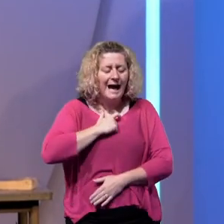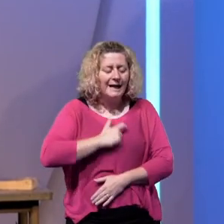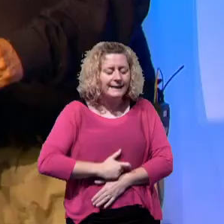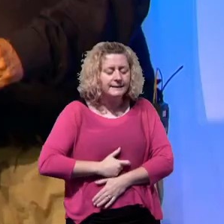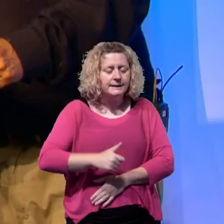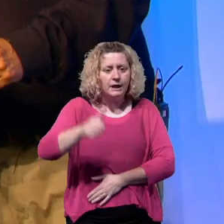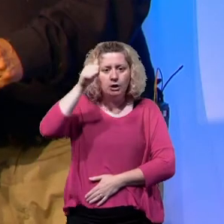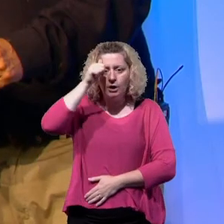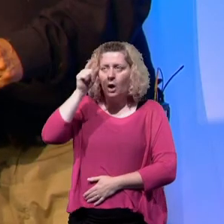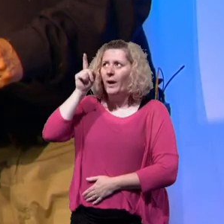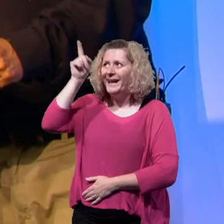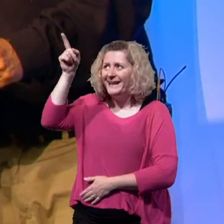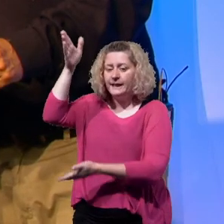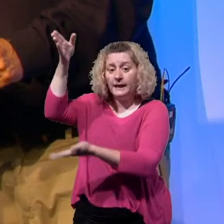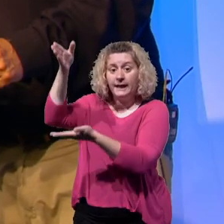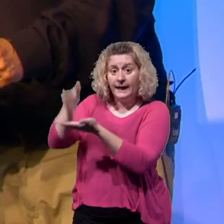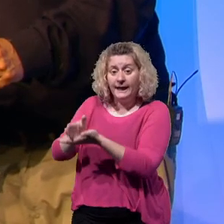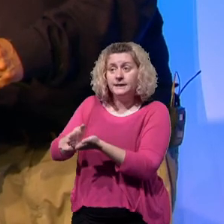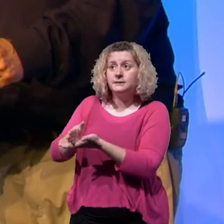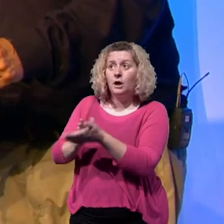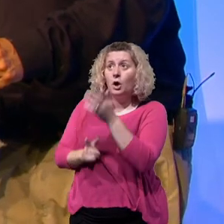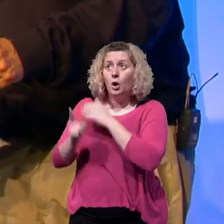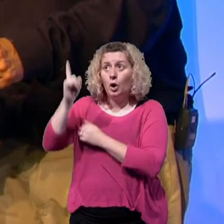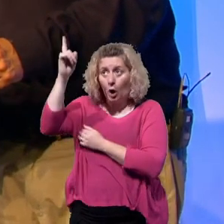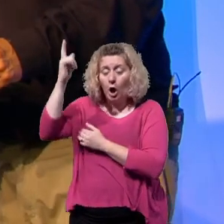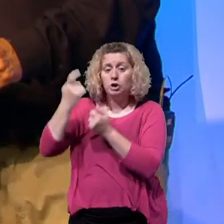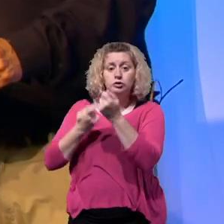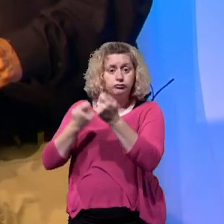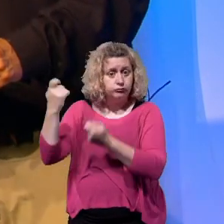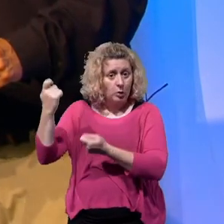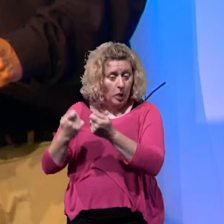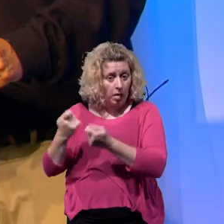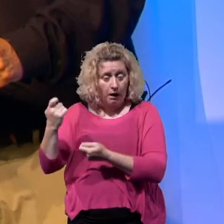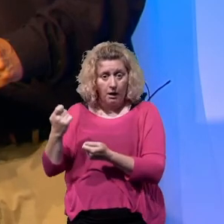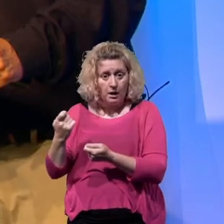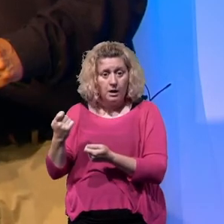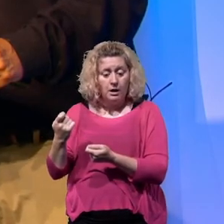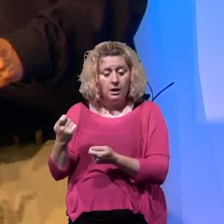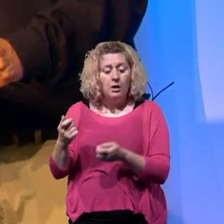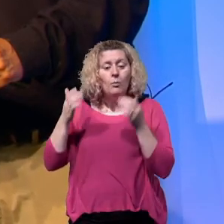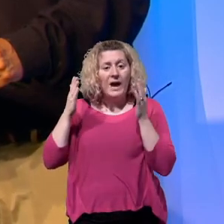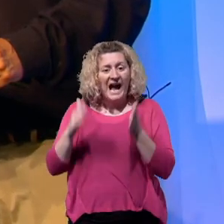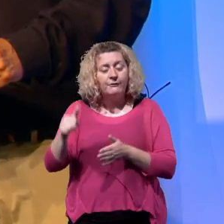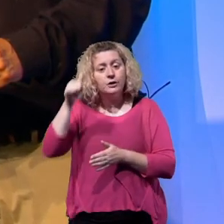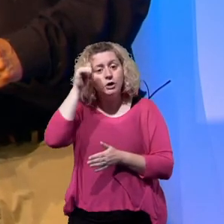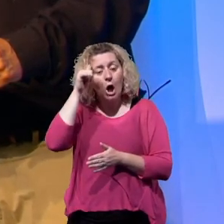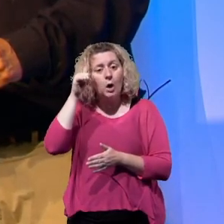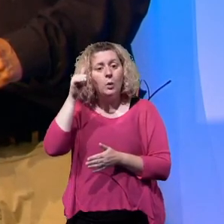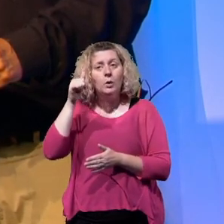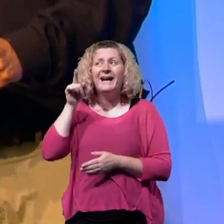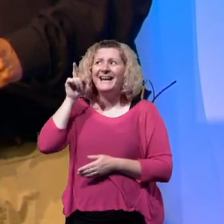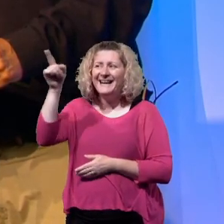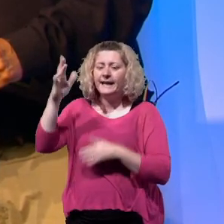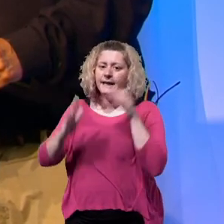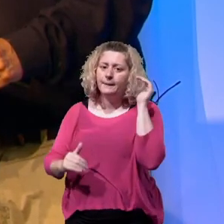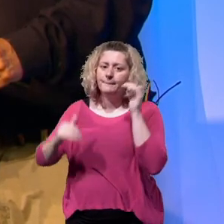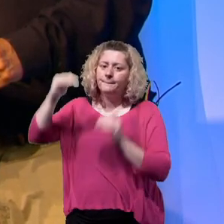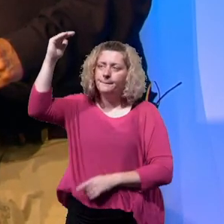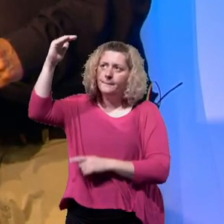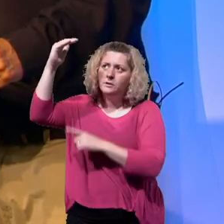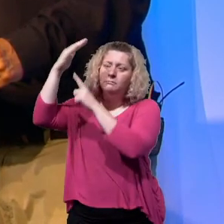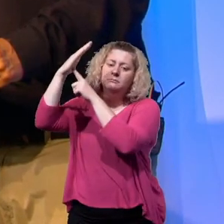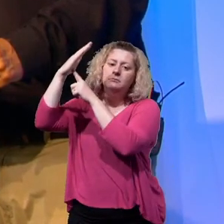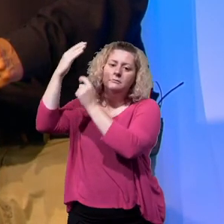We've got to know he's the Christ, the ruler. And we've got to know, brothers and sisters, jot this down, he is sovereign.